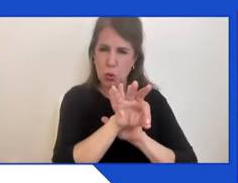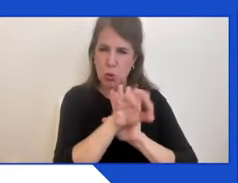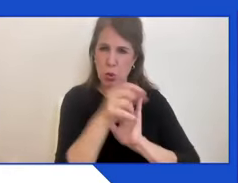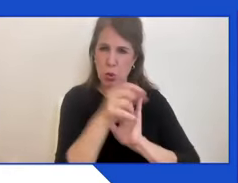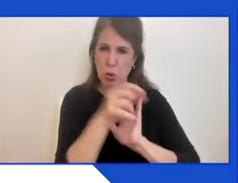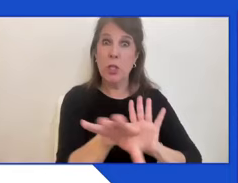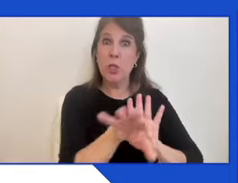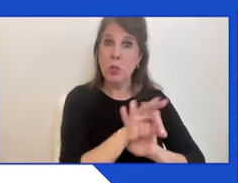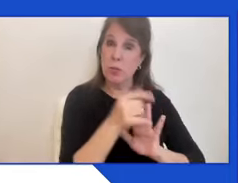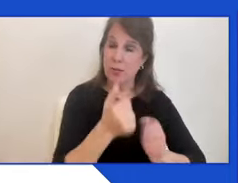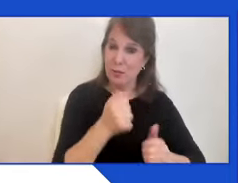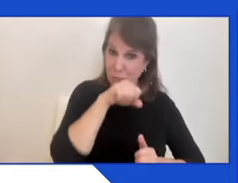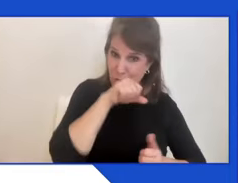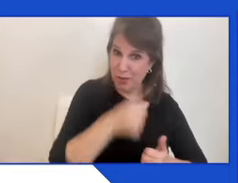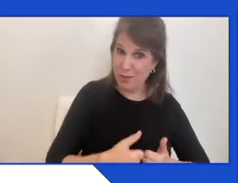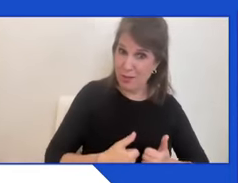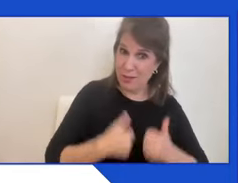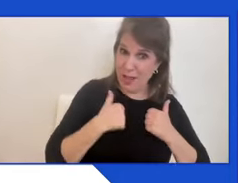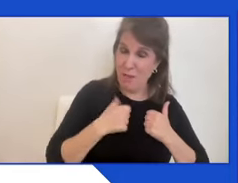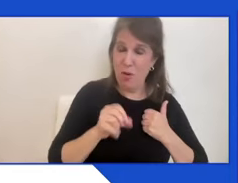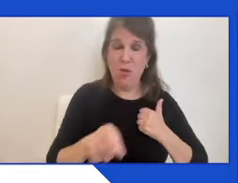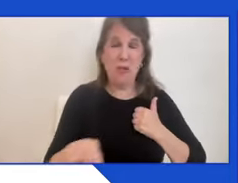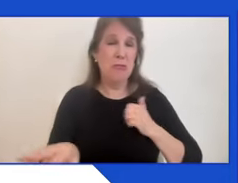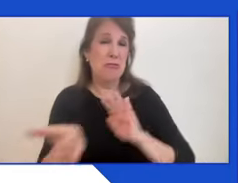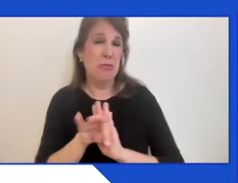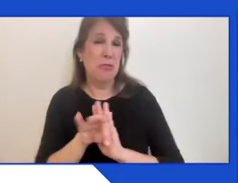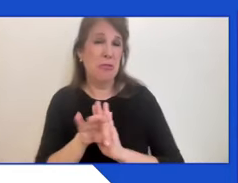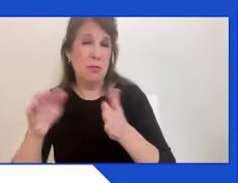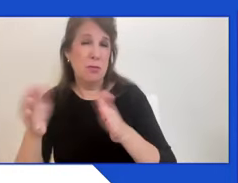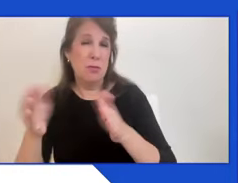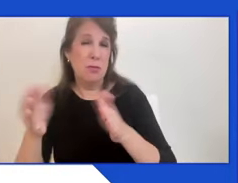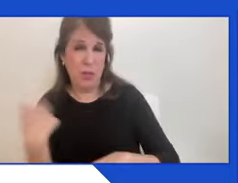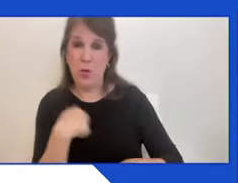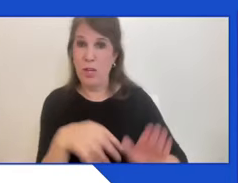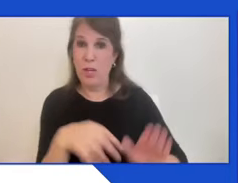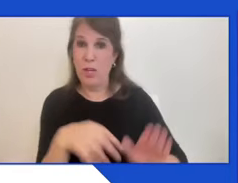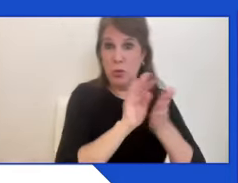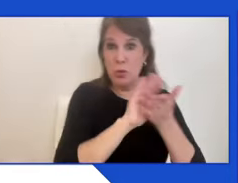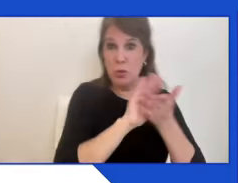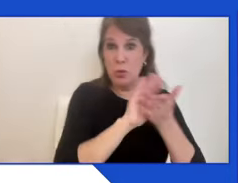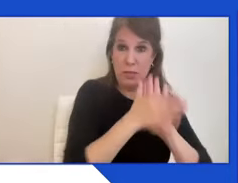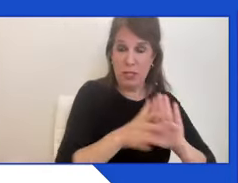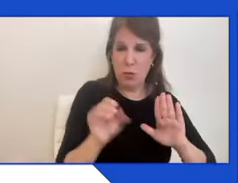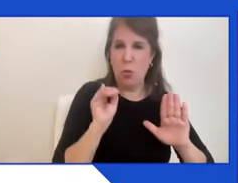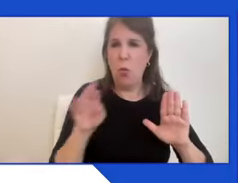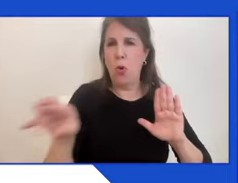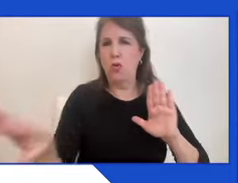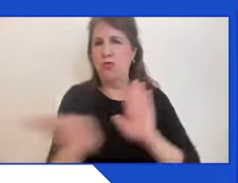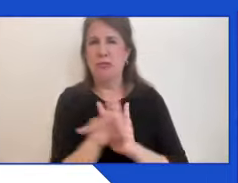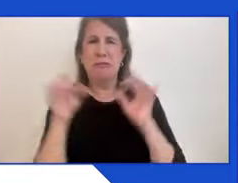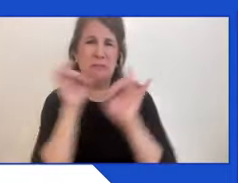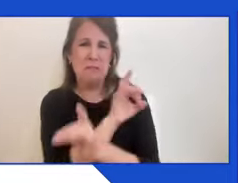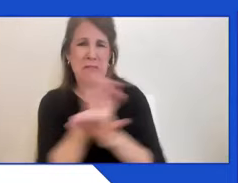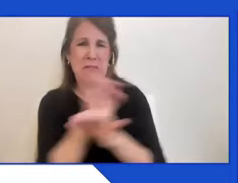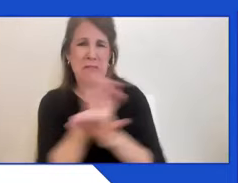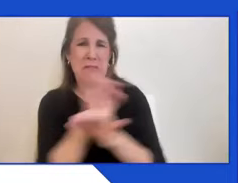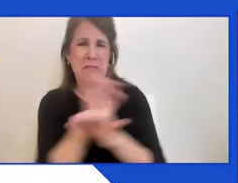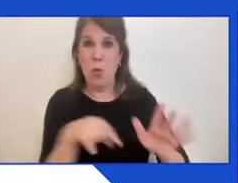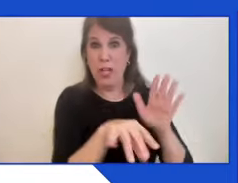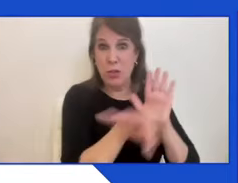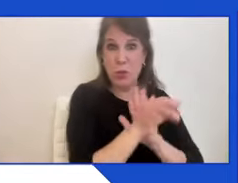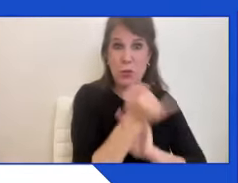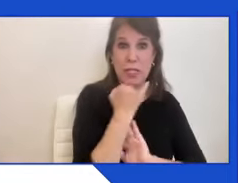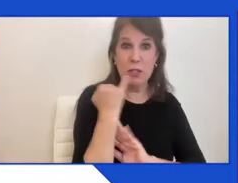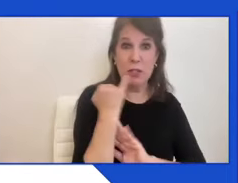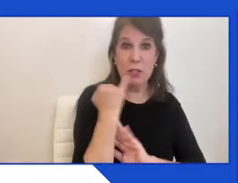love life or we choose death. We choose peace or terror. We choose Israel